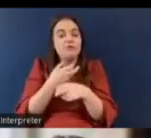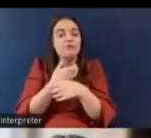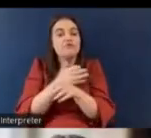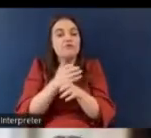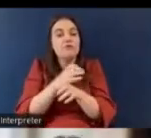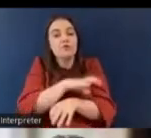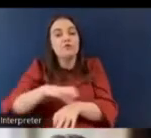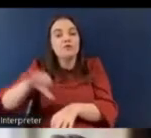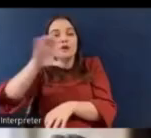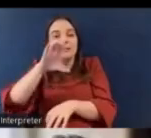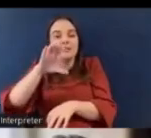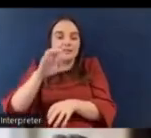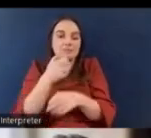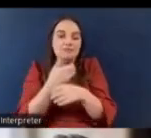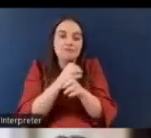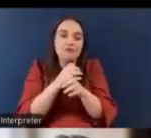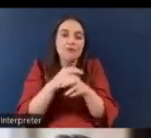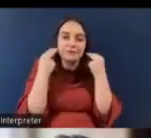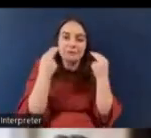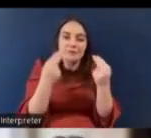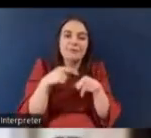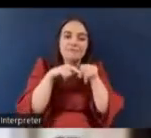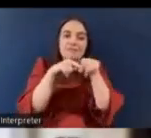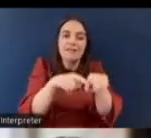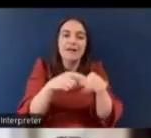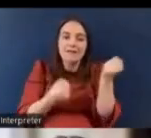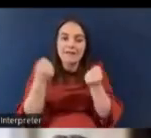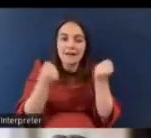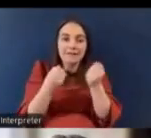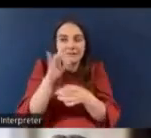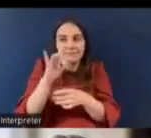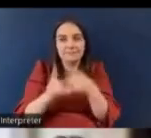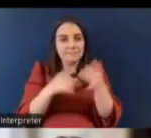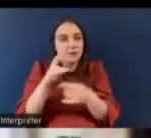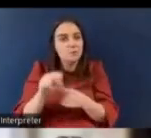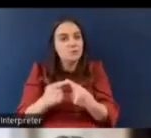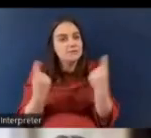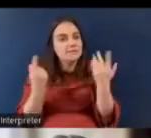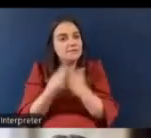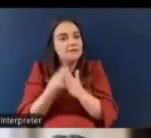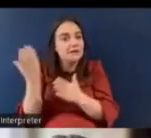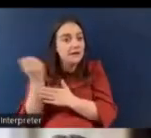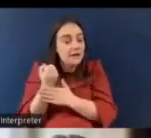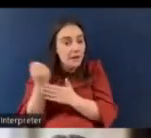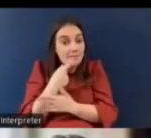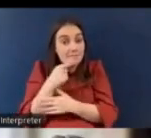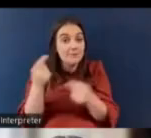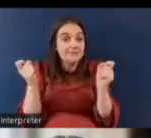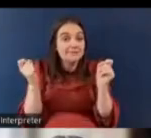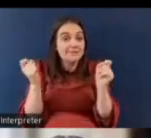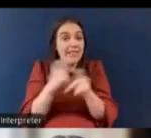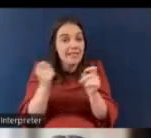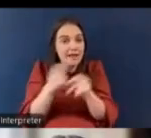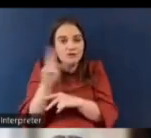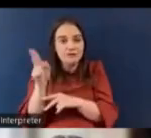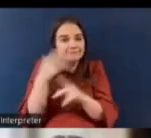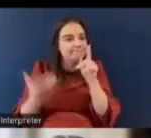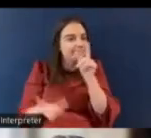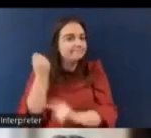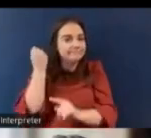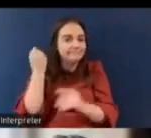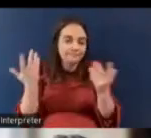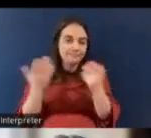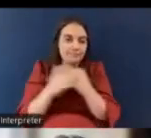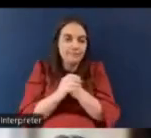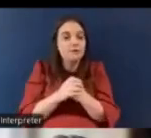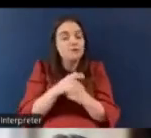you're in a rural area, you really need cars, regardless of income. But then obviously electric is further out of reach. We talked about